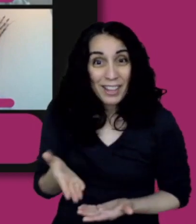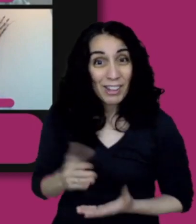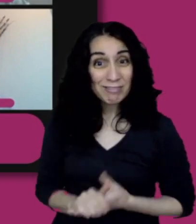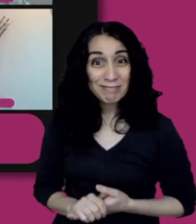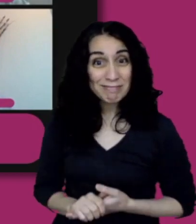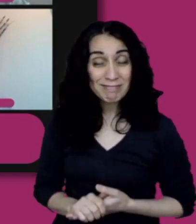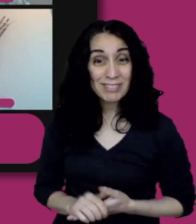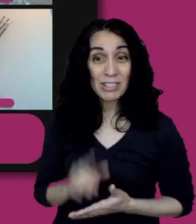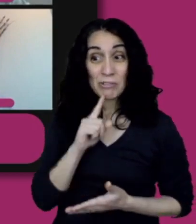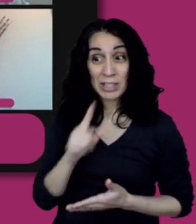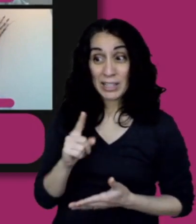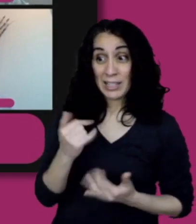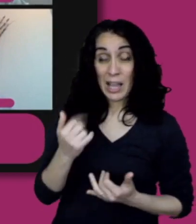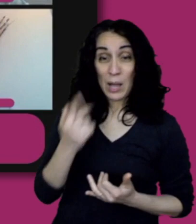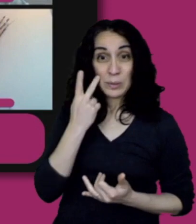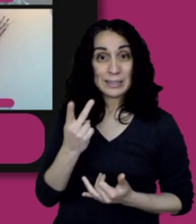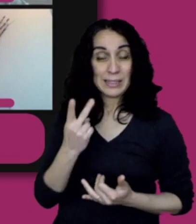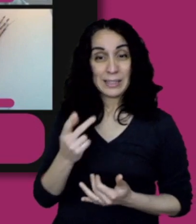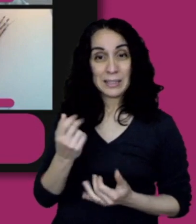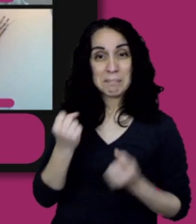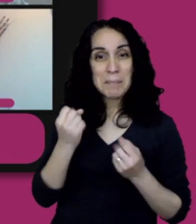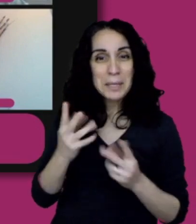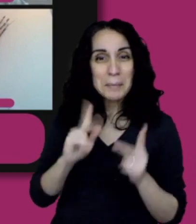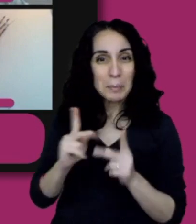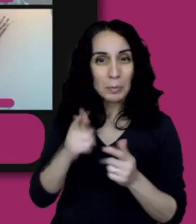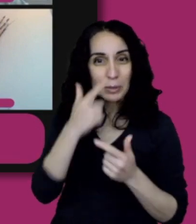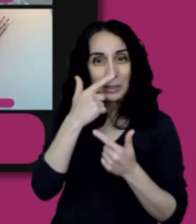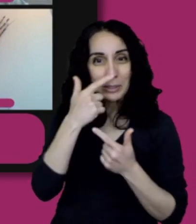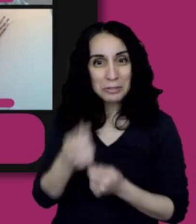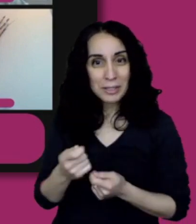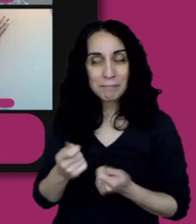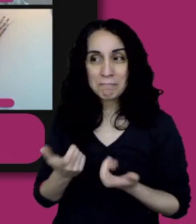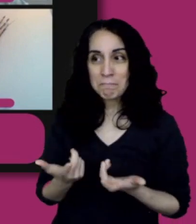So we're looking at people are really interested in